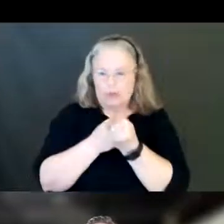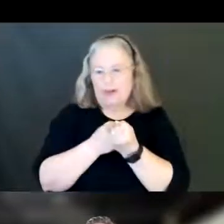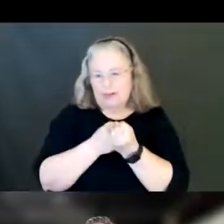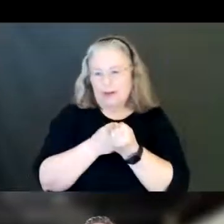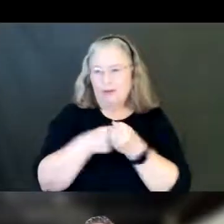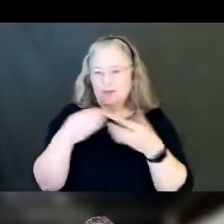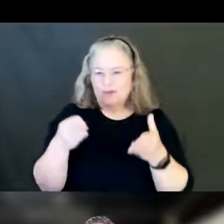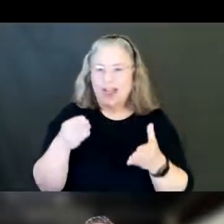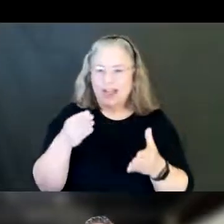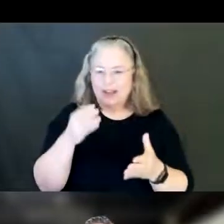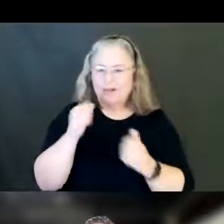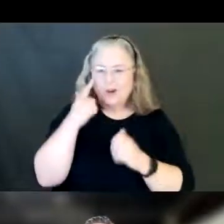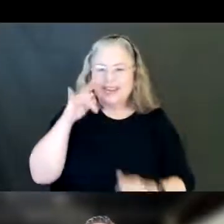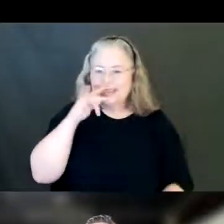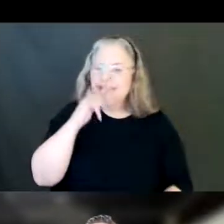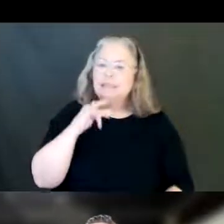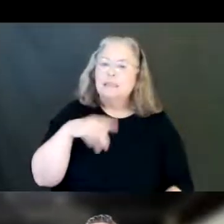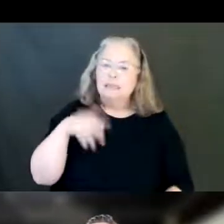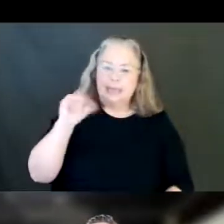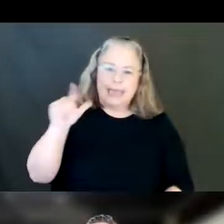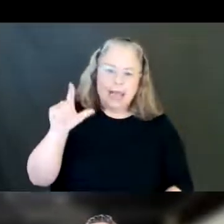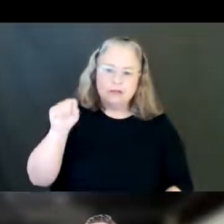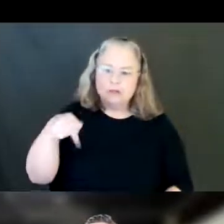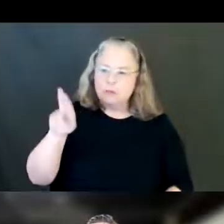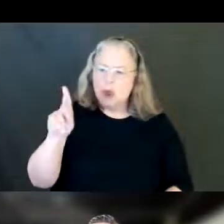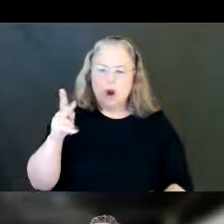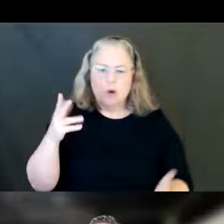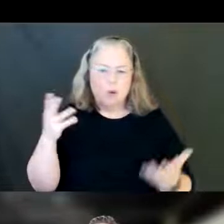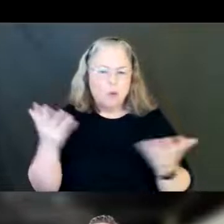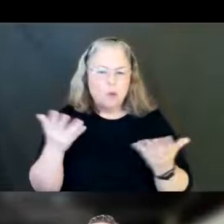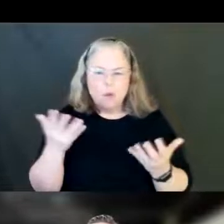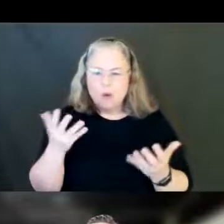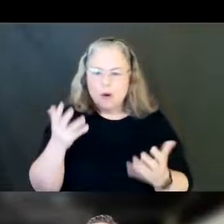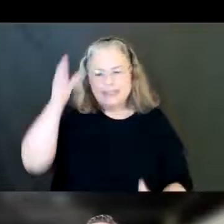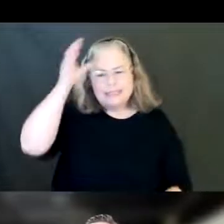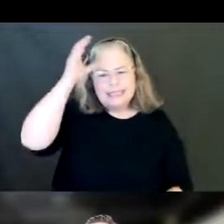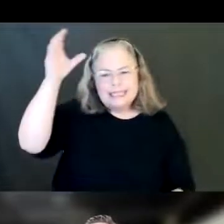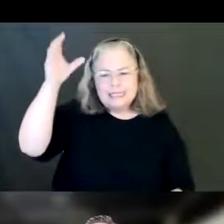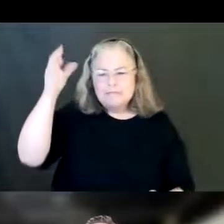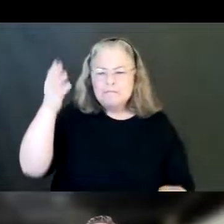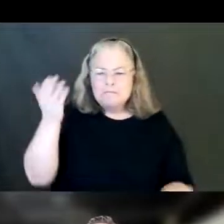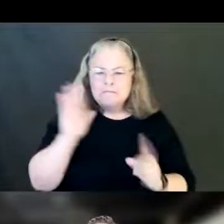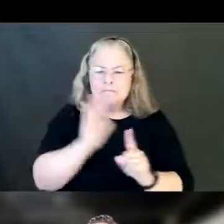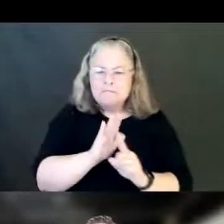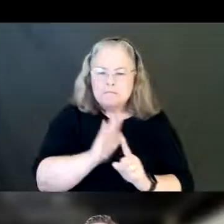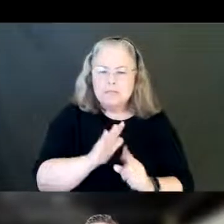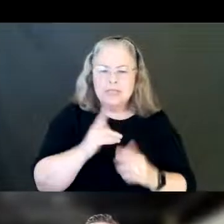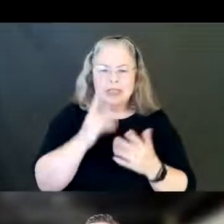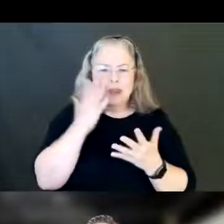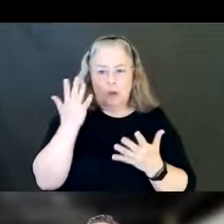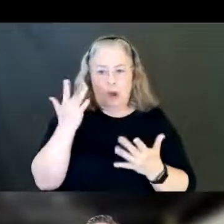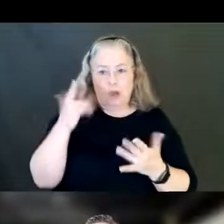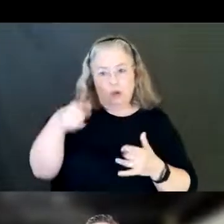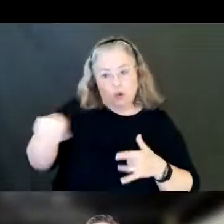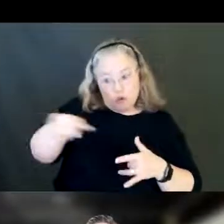Calspark. So what is it, or what is conceptualized as, how you are vital to the